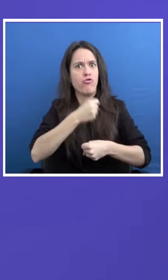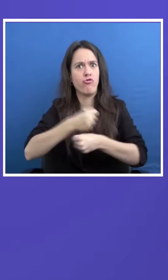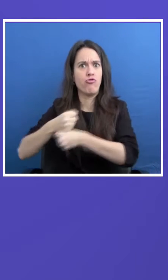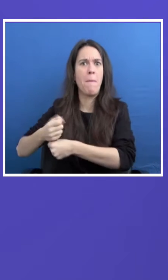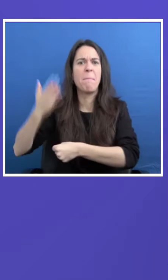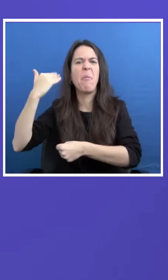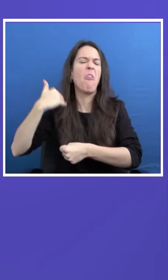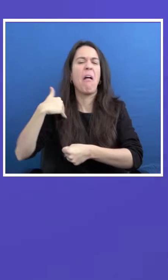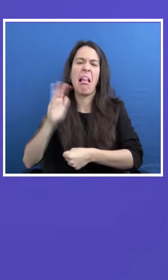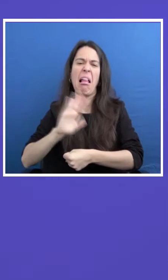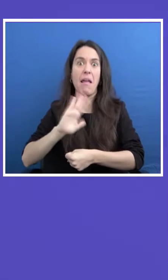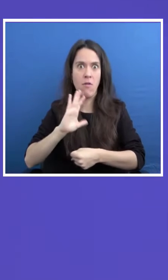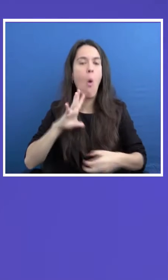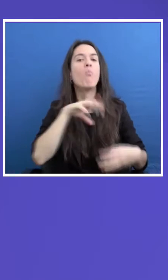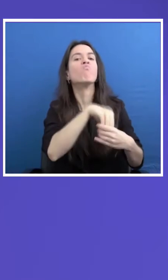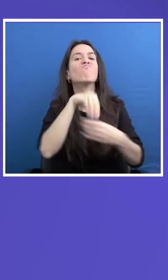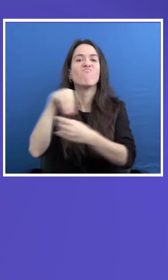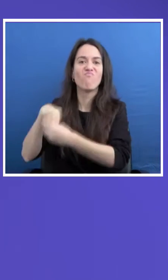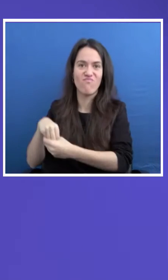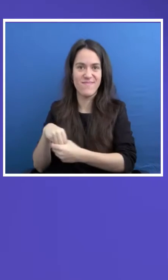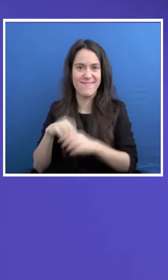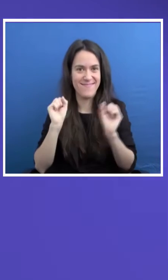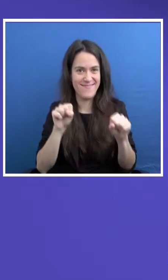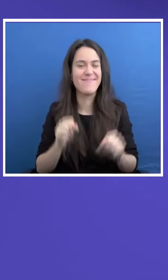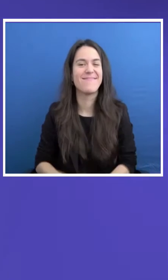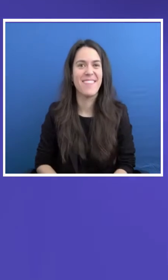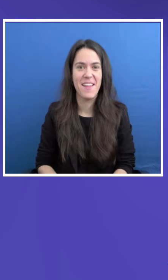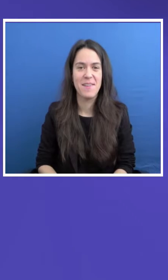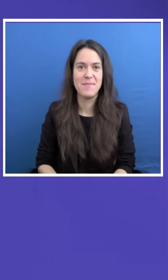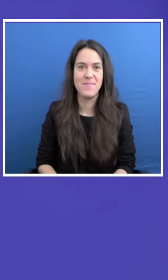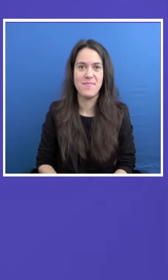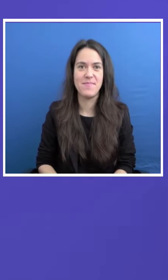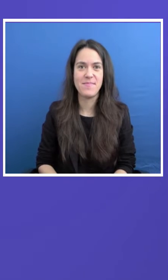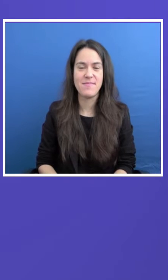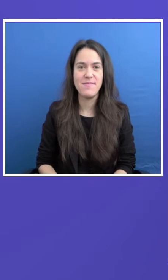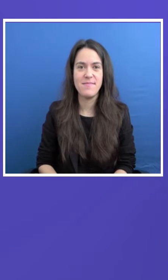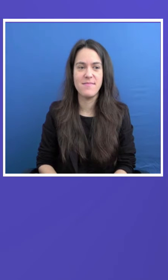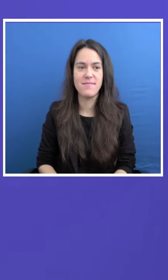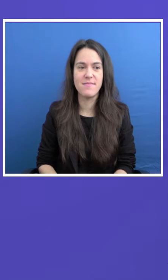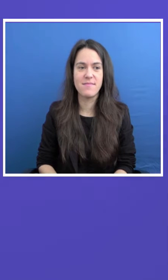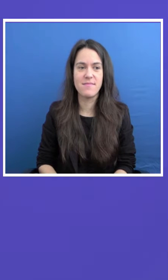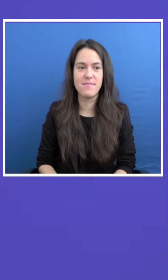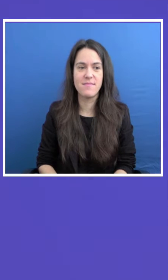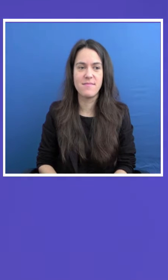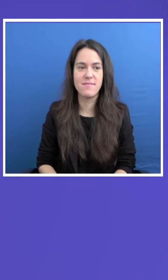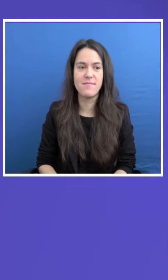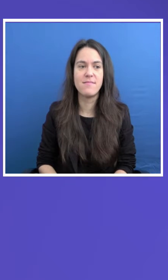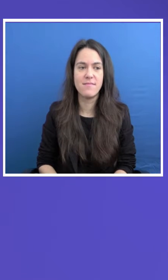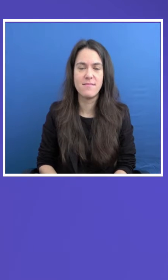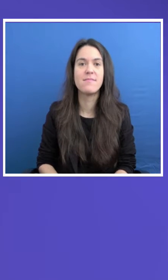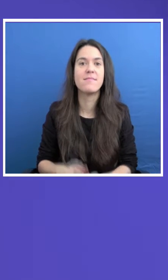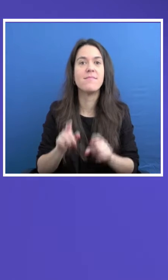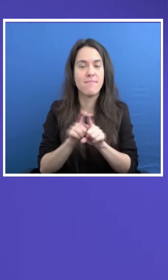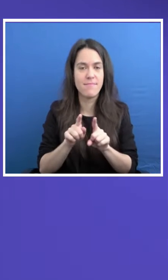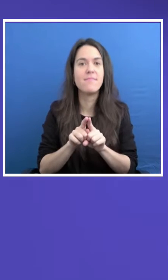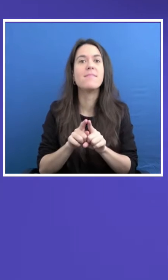before. And women are not only TV anchors. On TV, they are